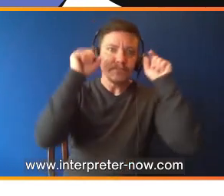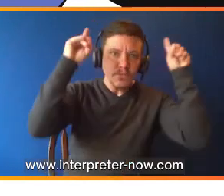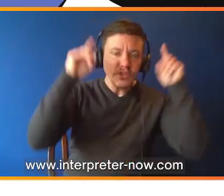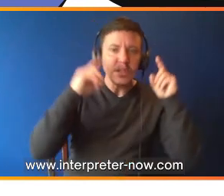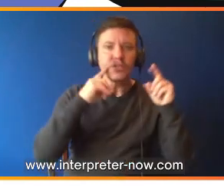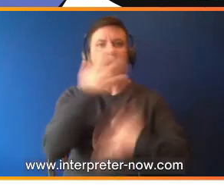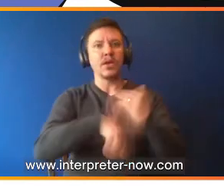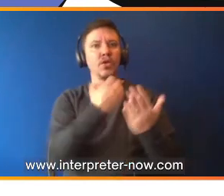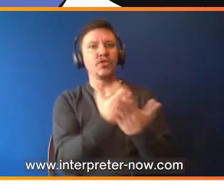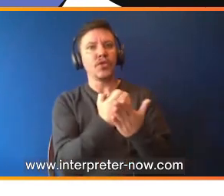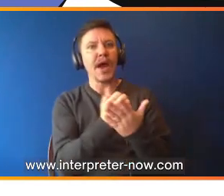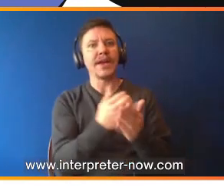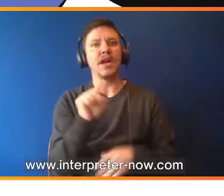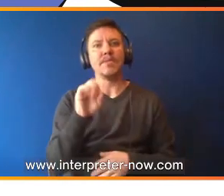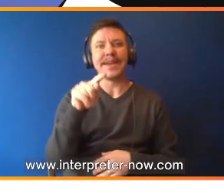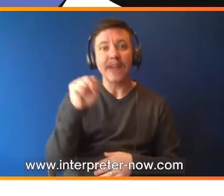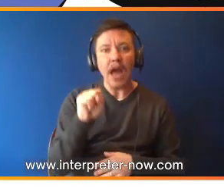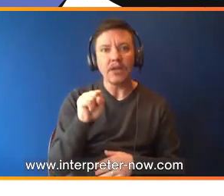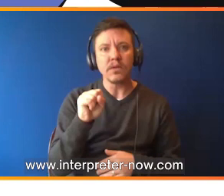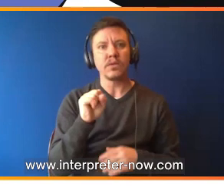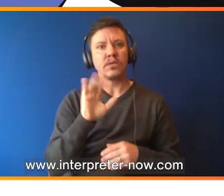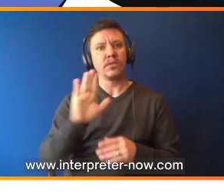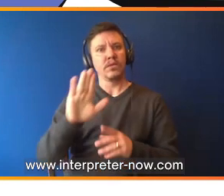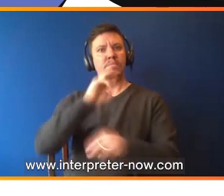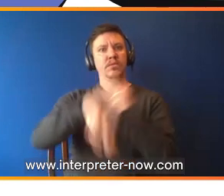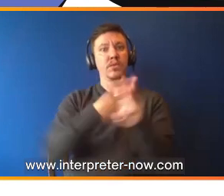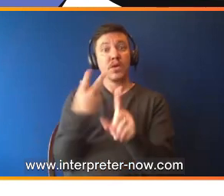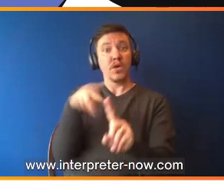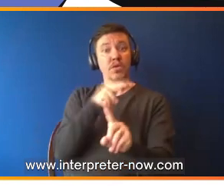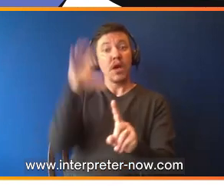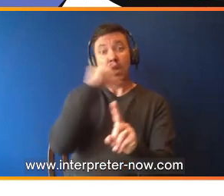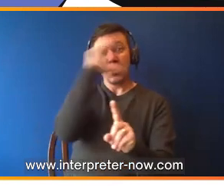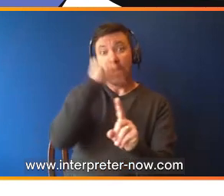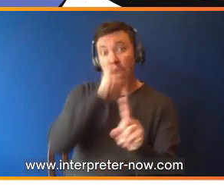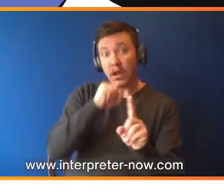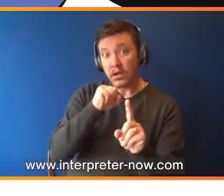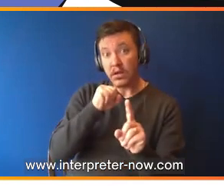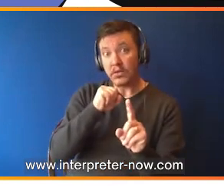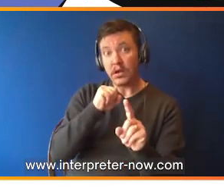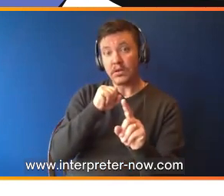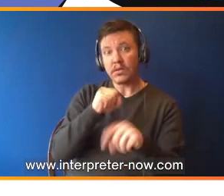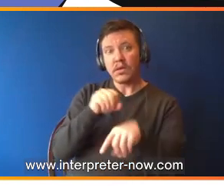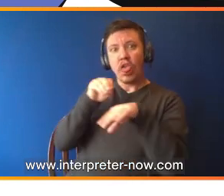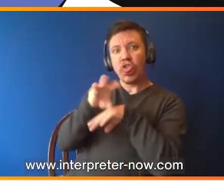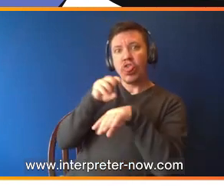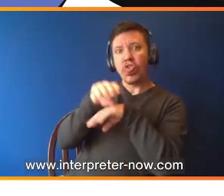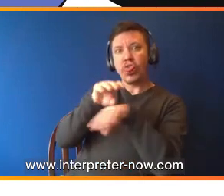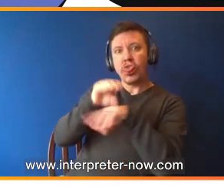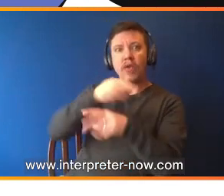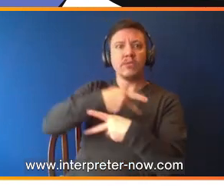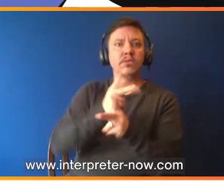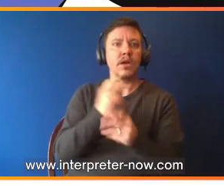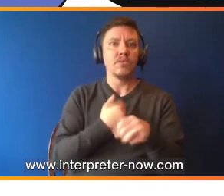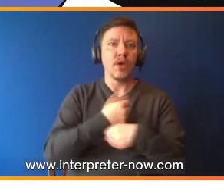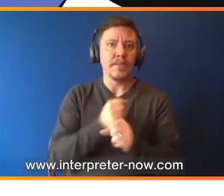to think a bit more systemically is to realize that, in fact, racism, or I should say, you know, a system that's